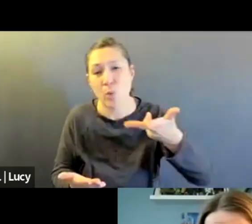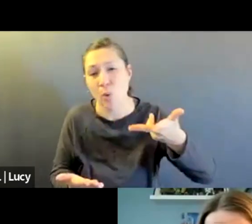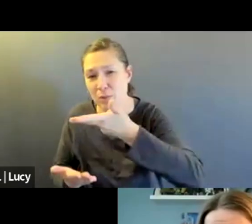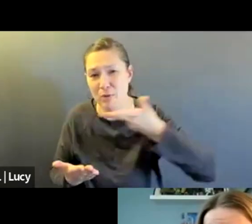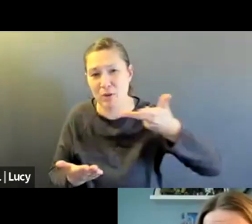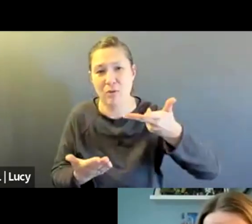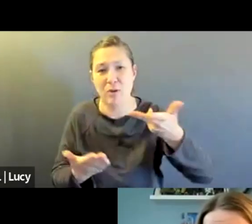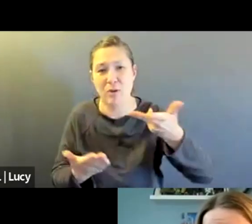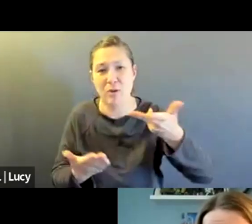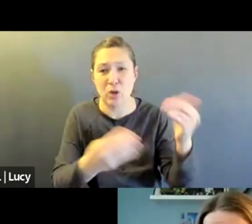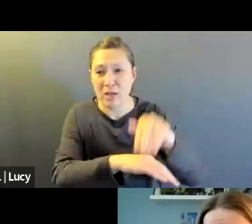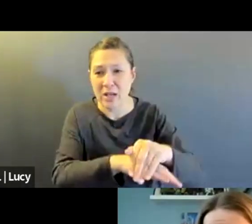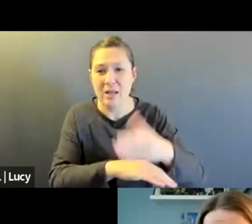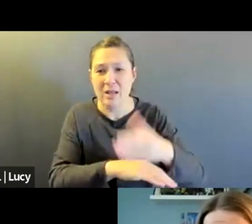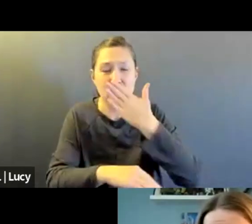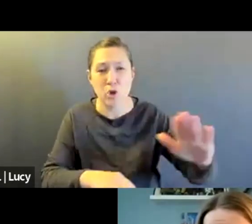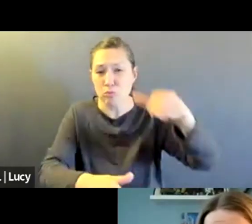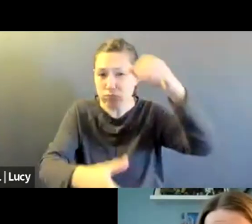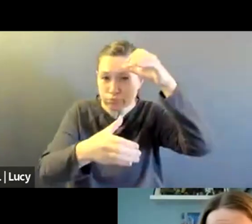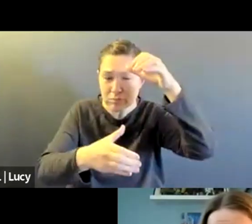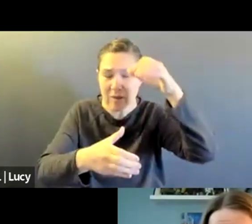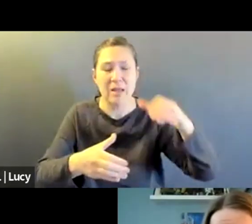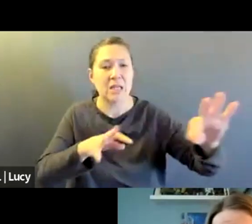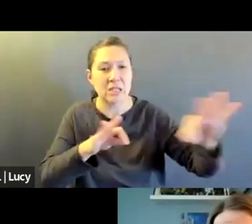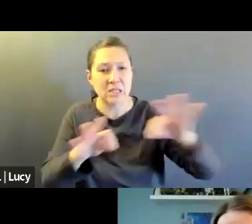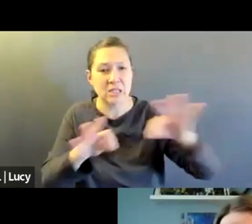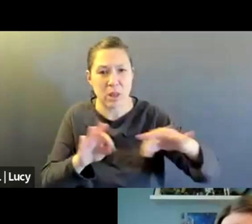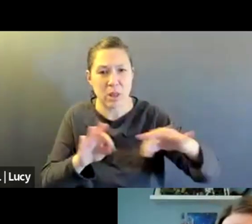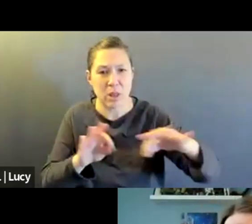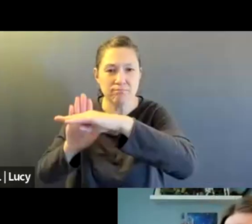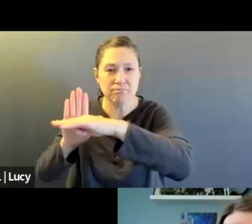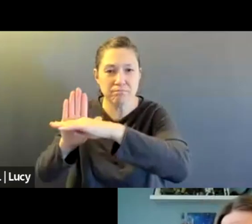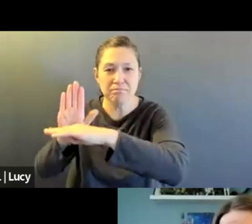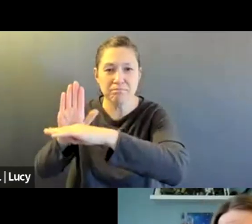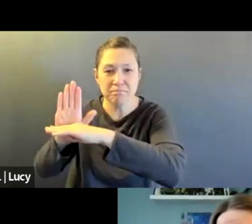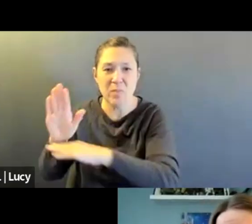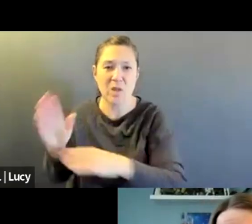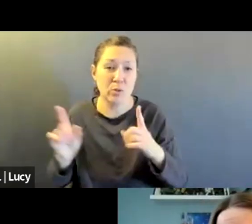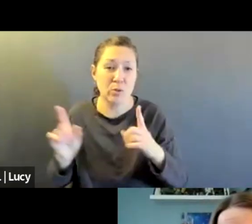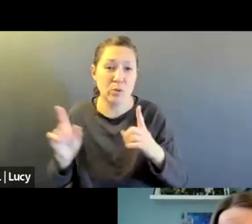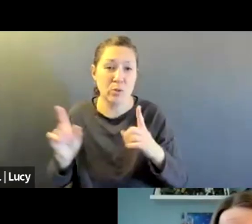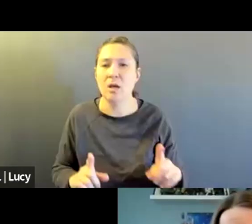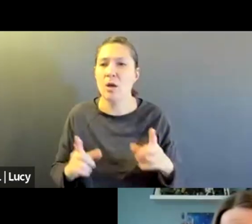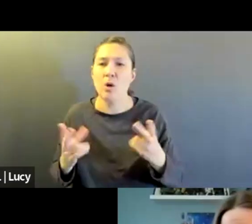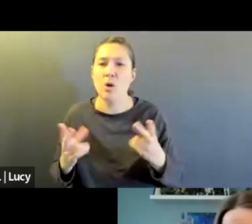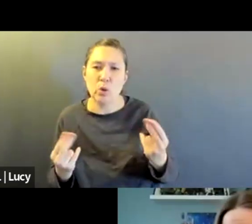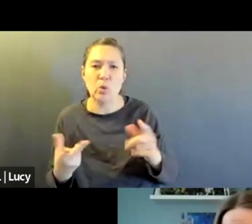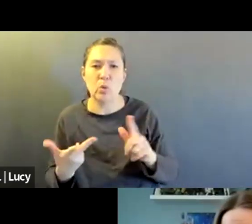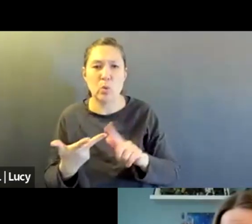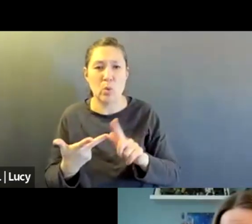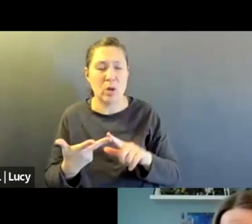tonight. Thank you for your expertise and for just laying it on the line, telling us what's going on, what can we do, and giving us those